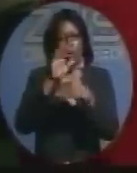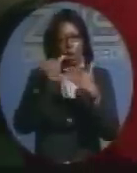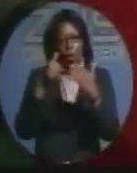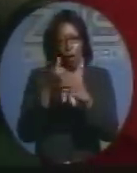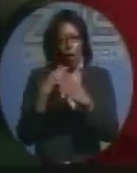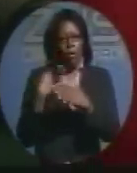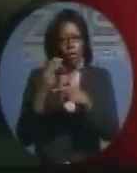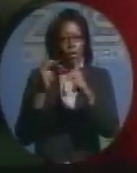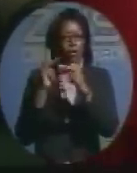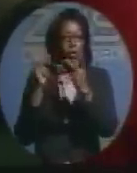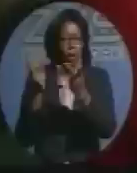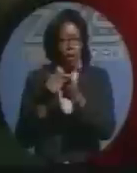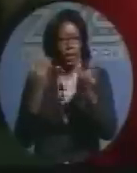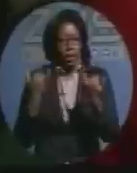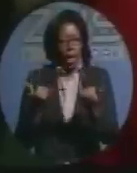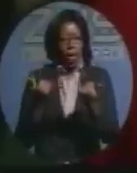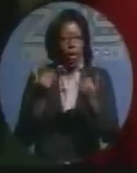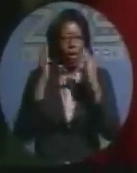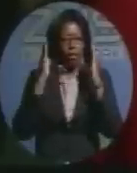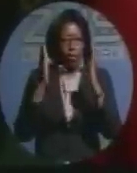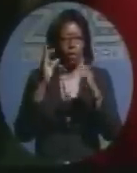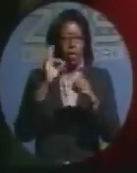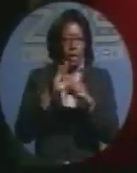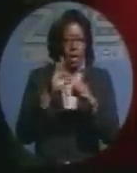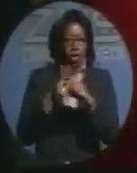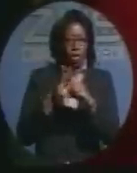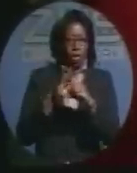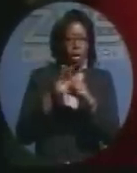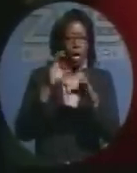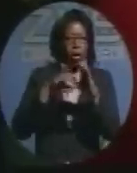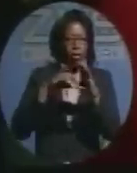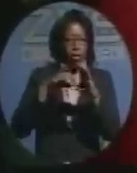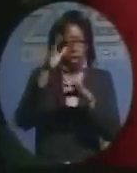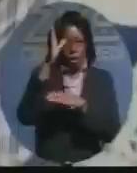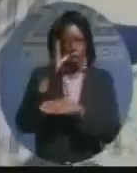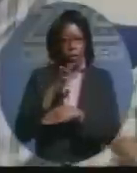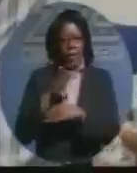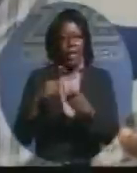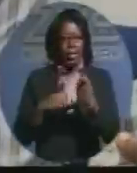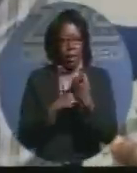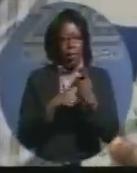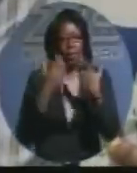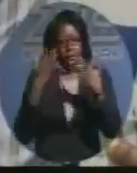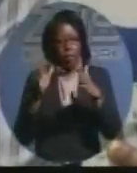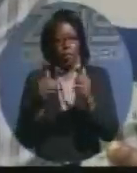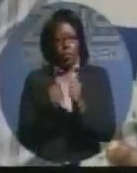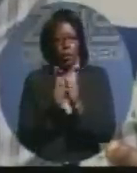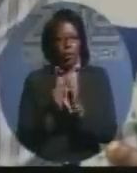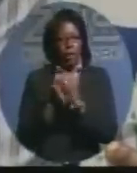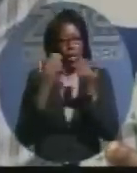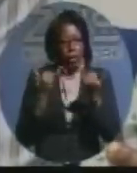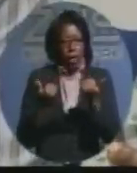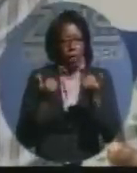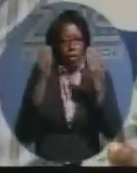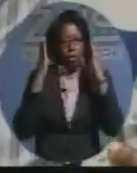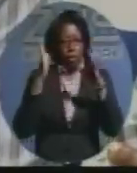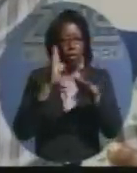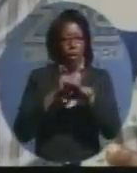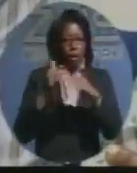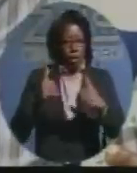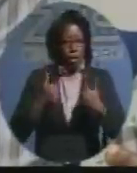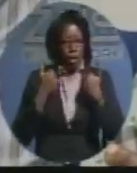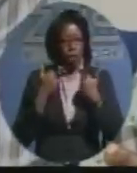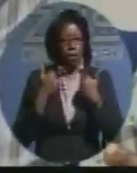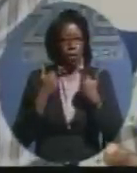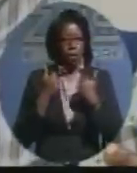it refocuses now that the elections for chairman and deputy are now behind them. This party needs to refocus its attention on the young and the